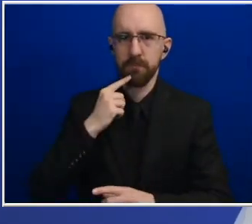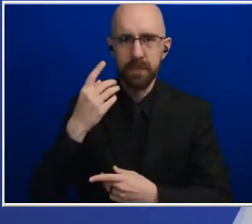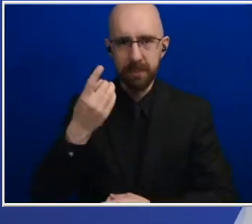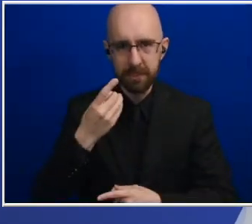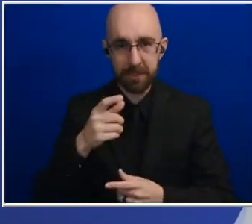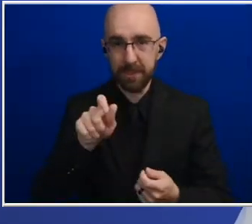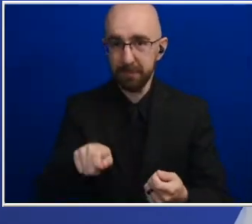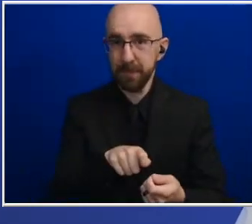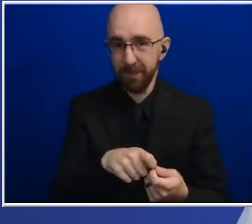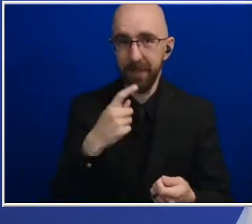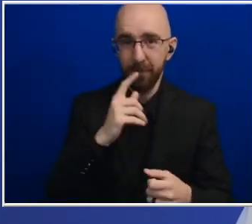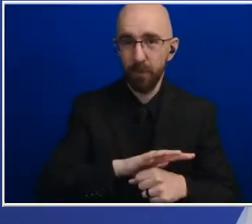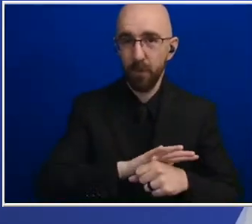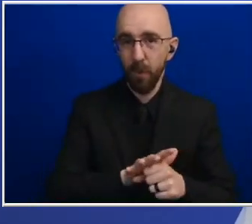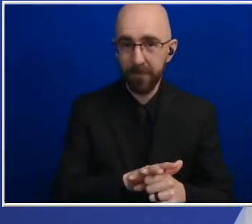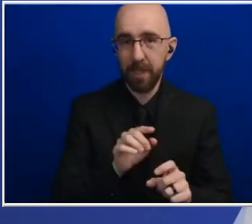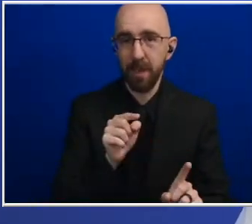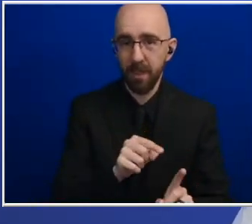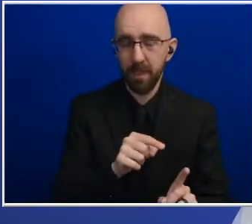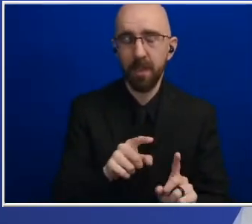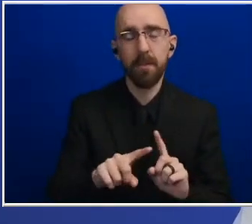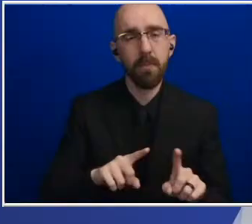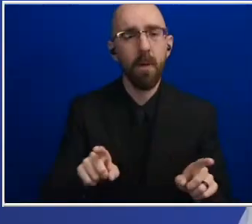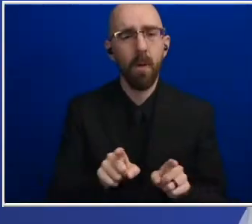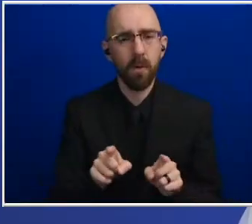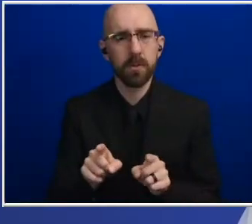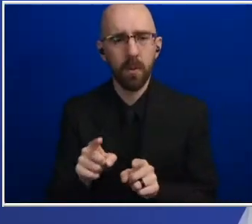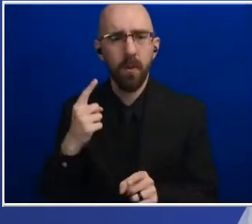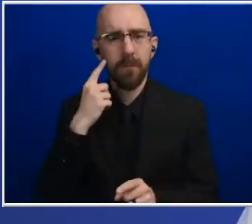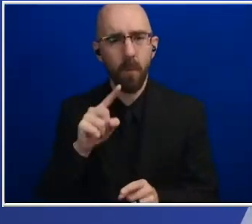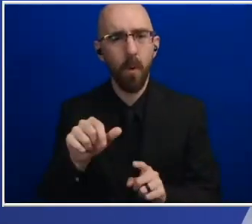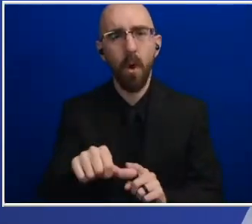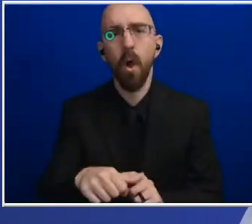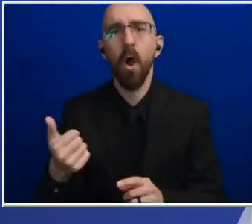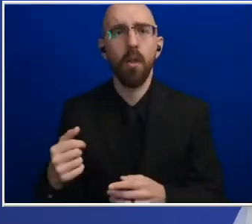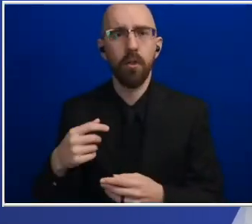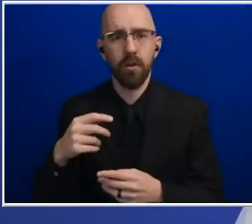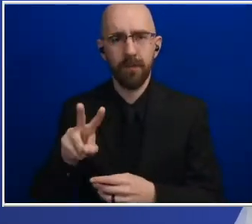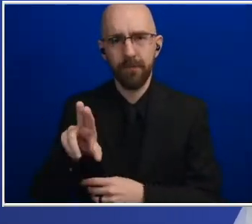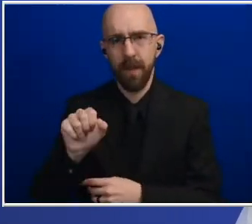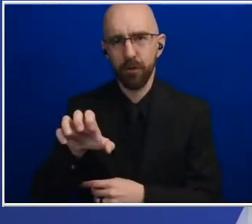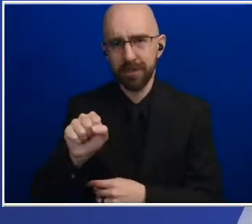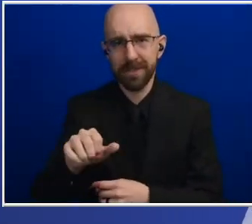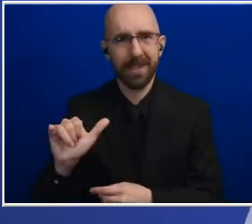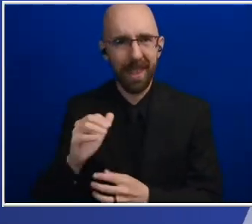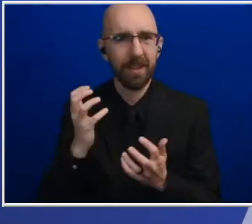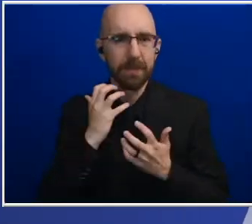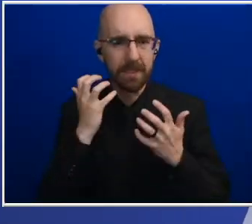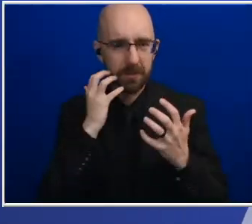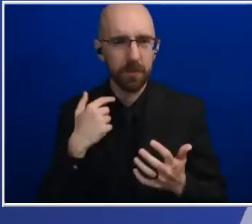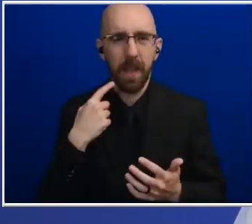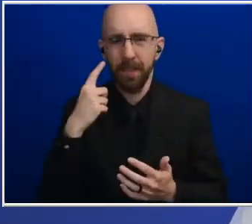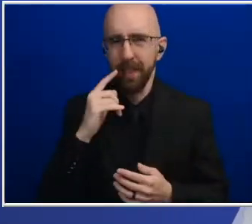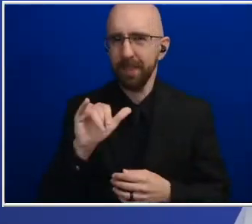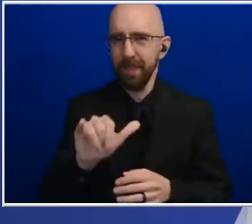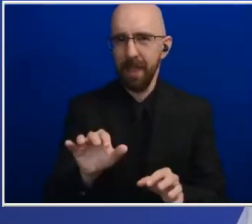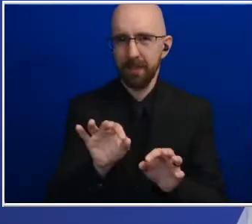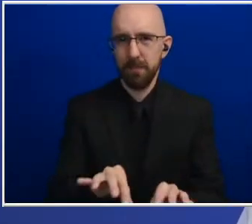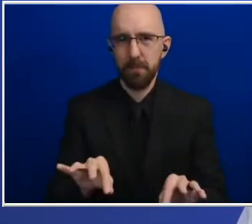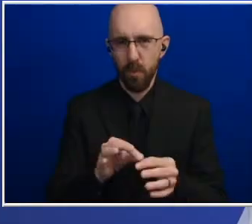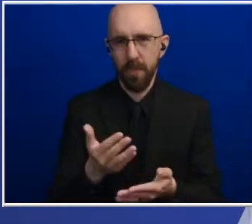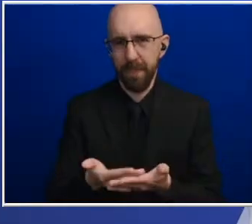COVID, but also for these other viruses such as measles. And so I think that is the important thing to remember. More